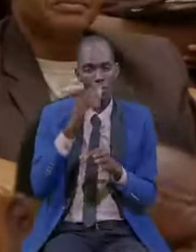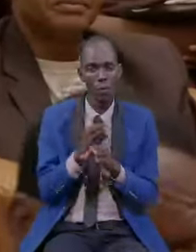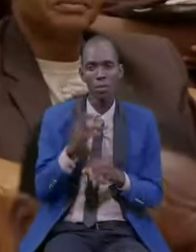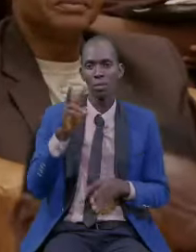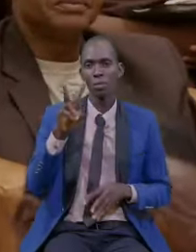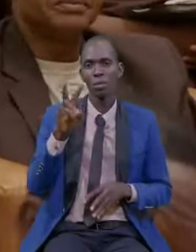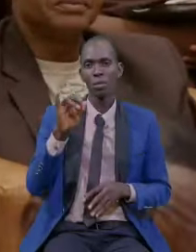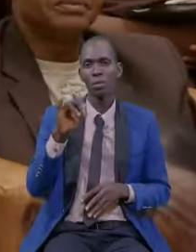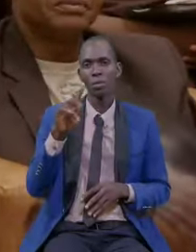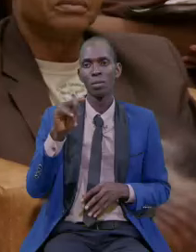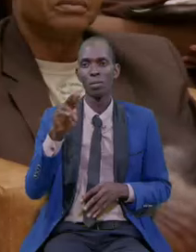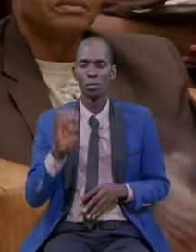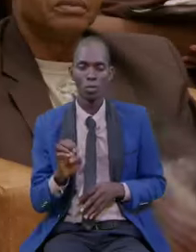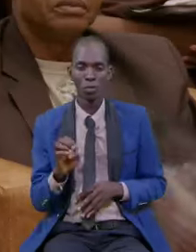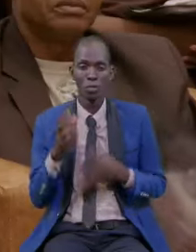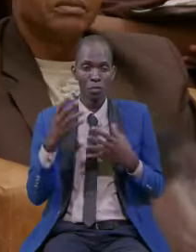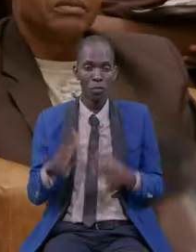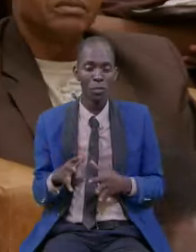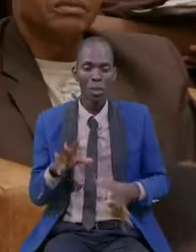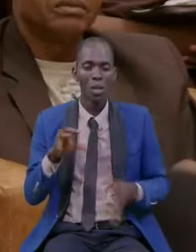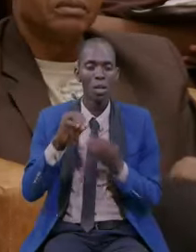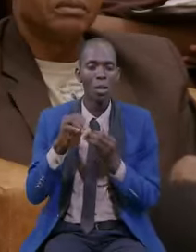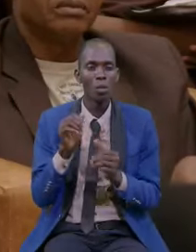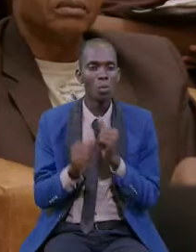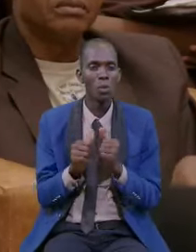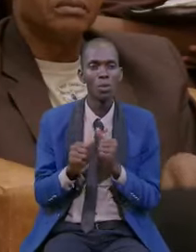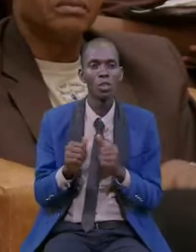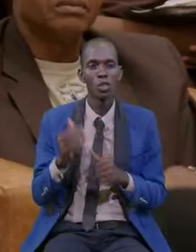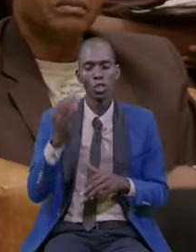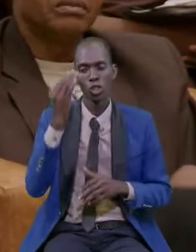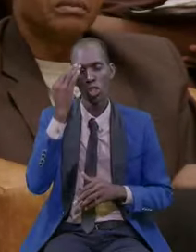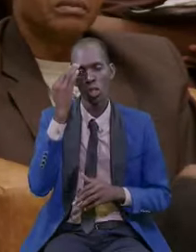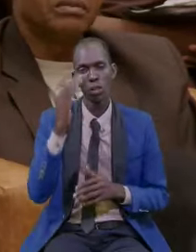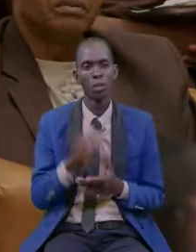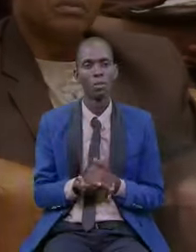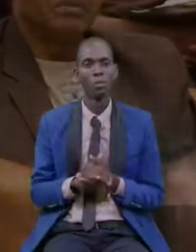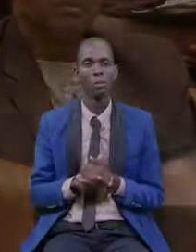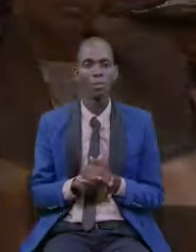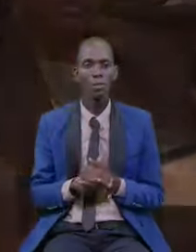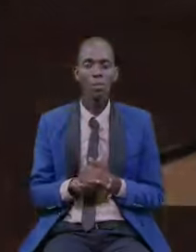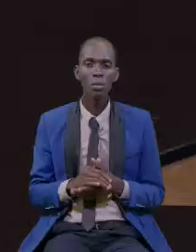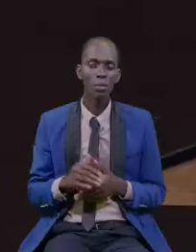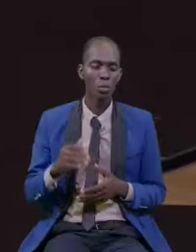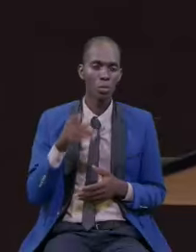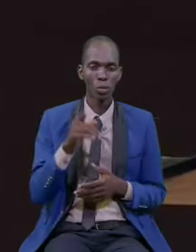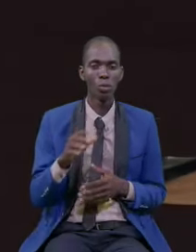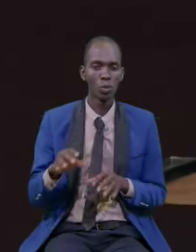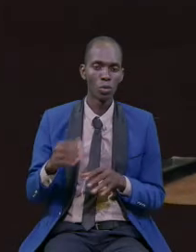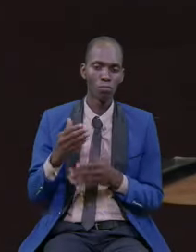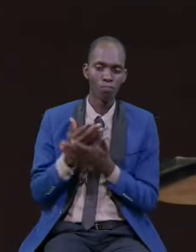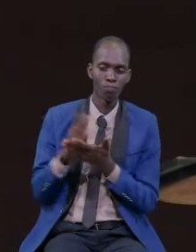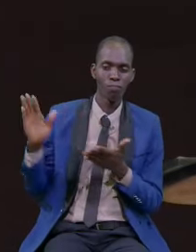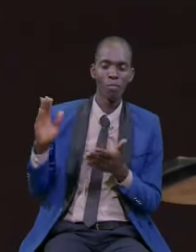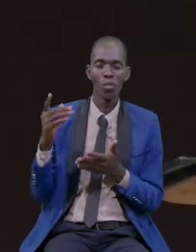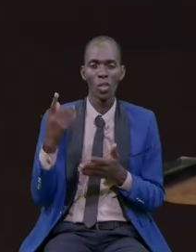adding knowledge? Do you love knowledge? Or do you reject the knowledge of the word